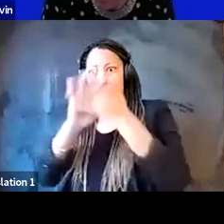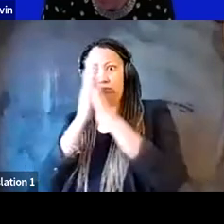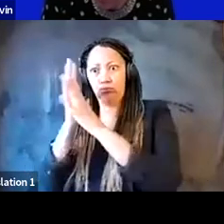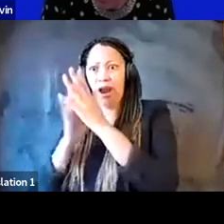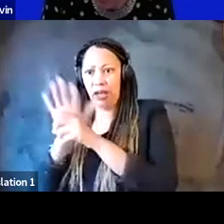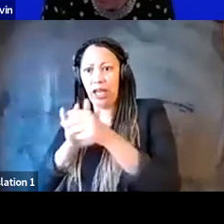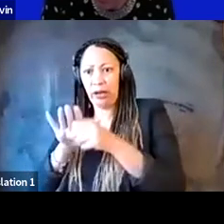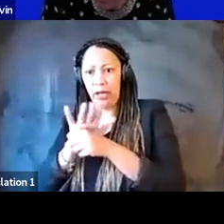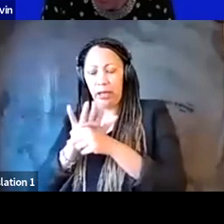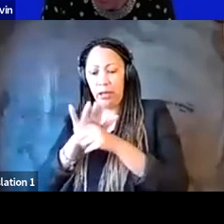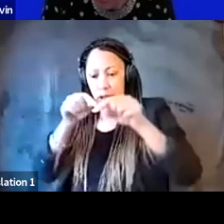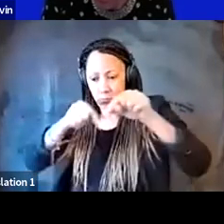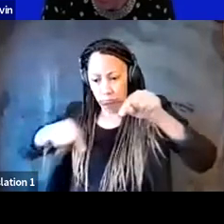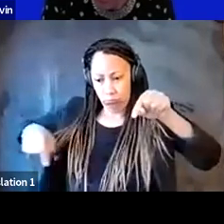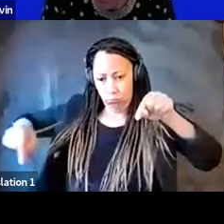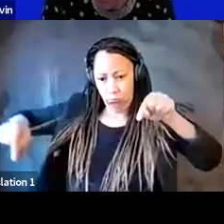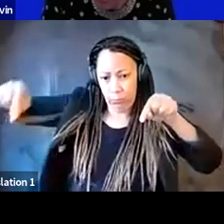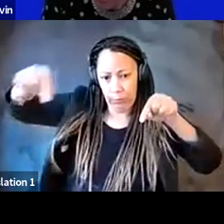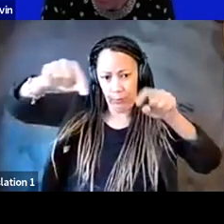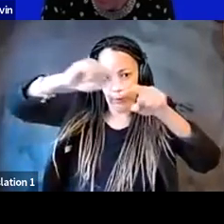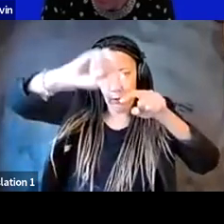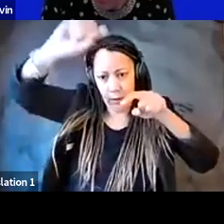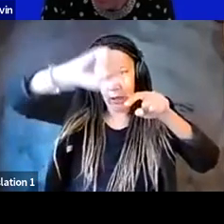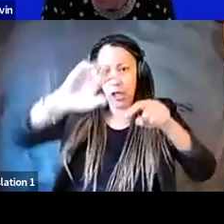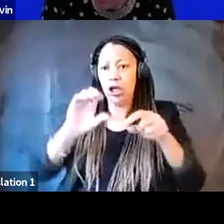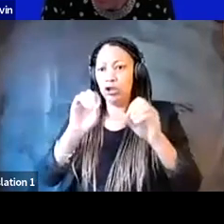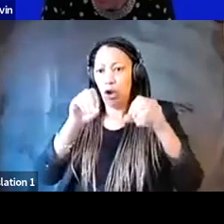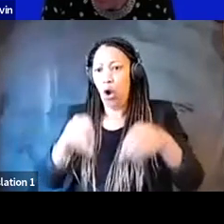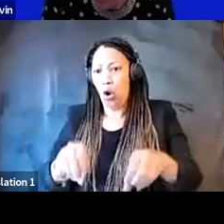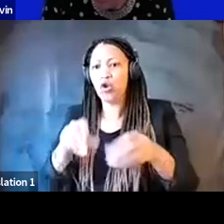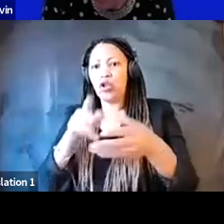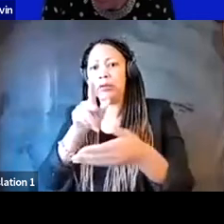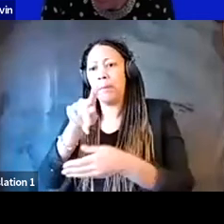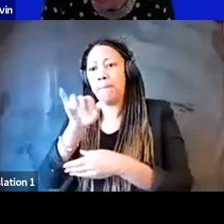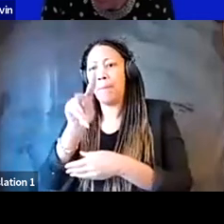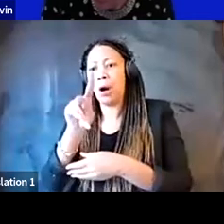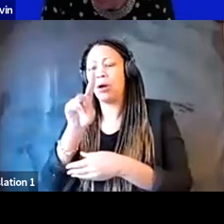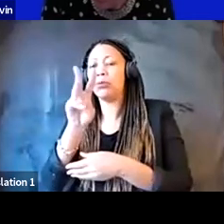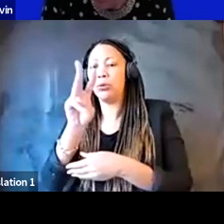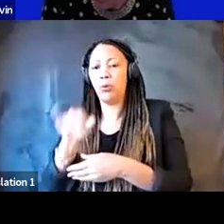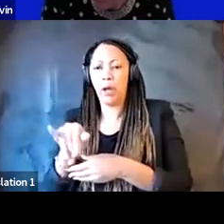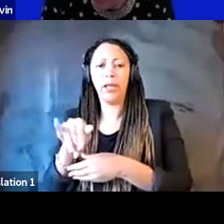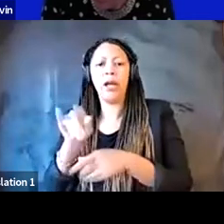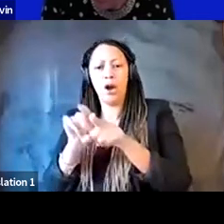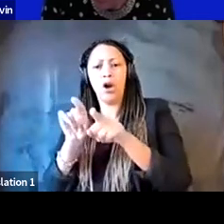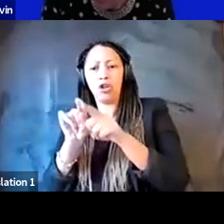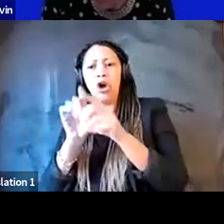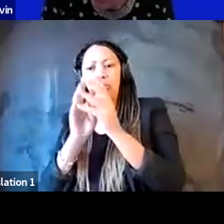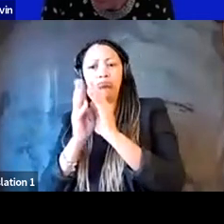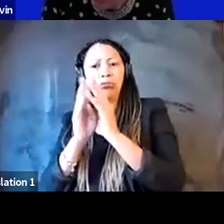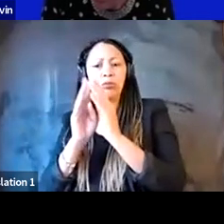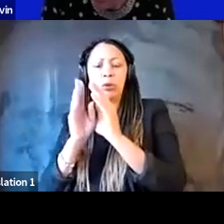to Ocean Parkway and the near the on-ramp to the Prospect Expressway. A lot of transient